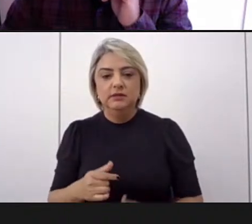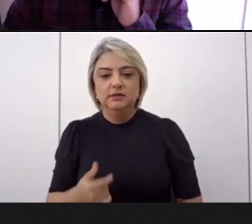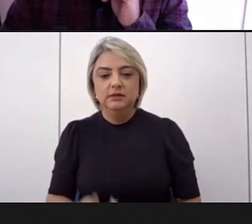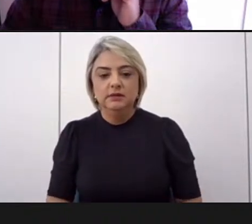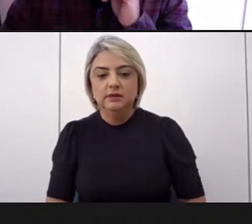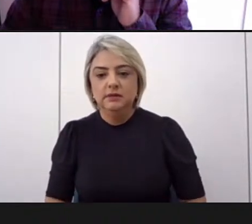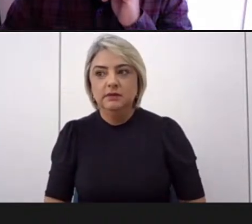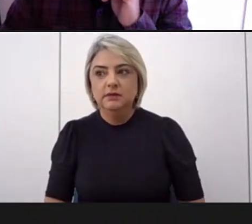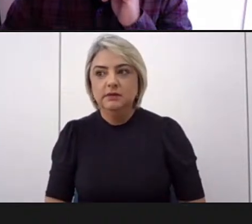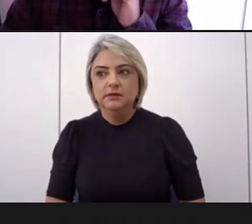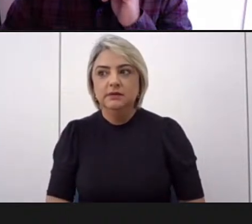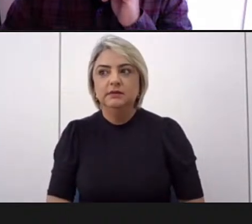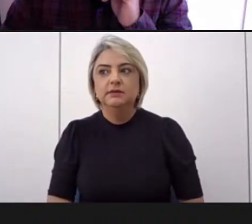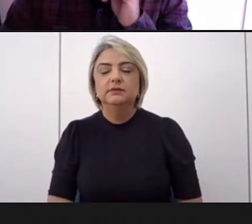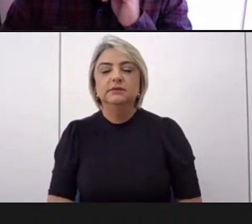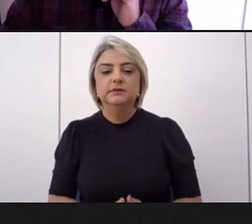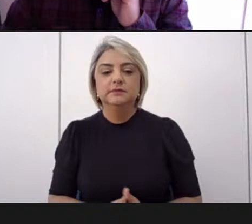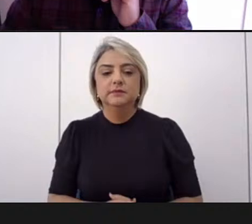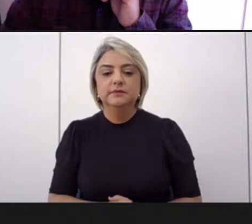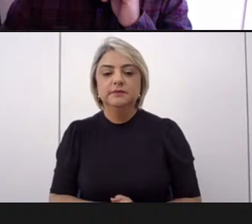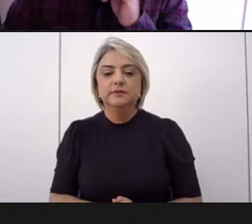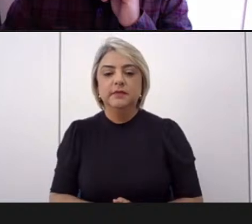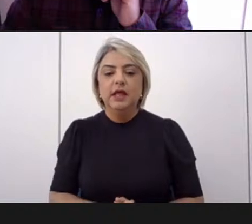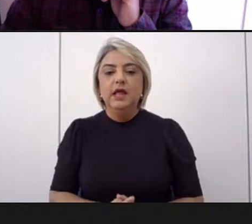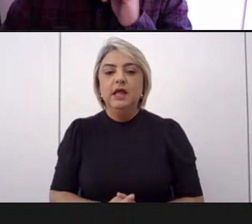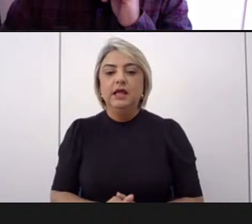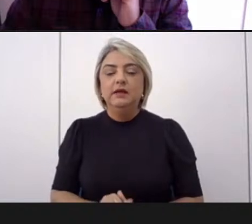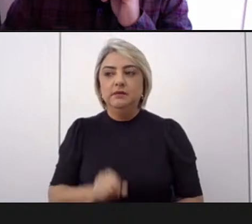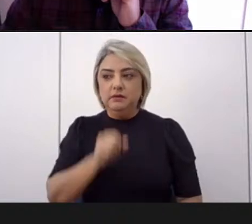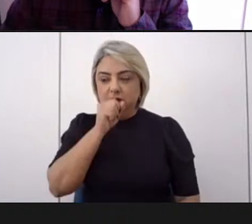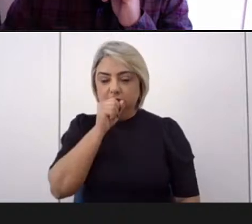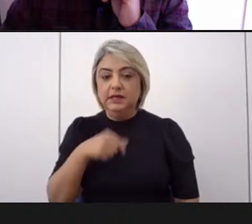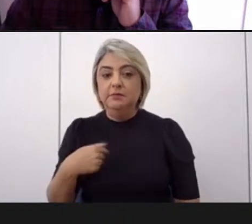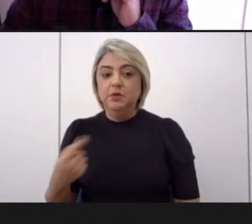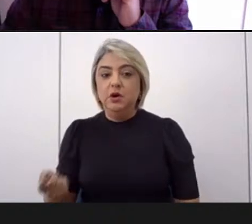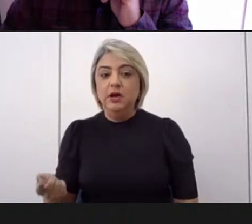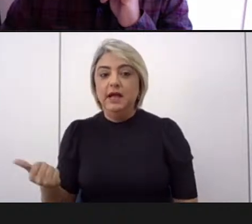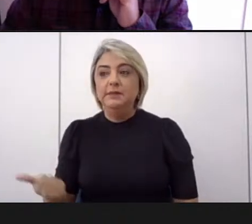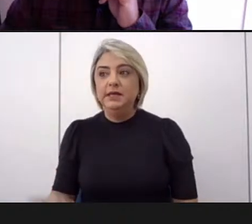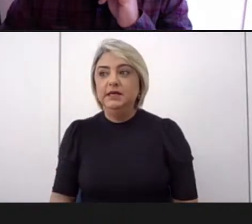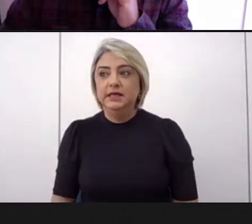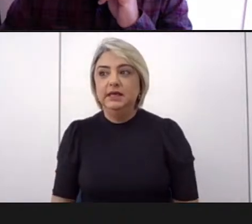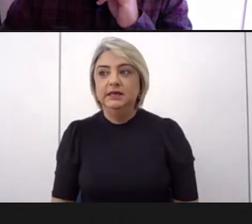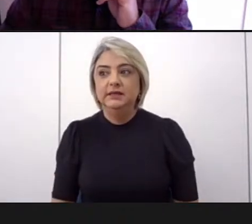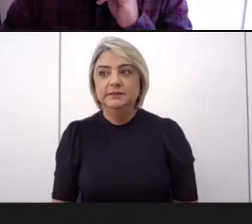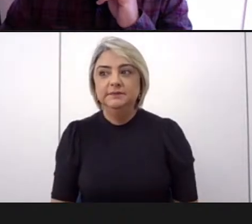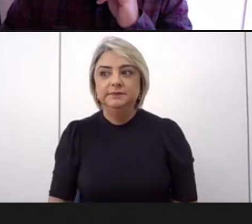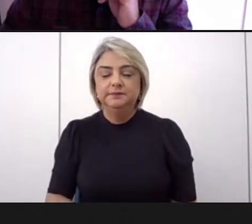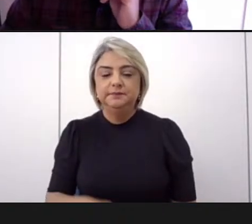the legal norms and the legal procedures. I hope I am clear.